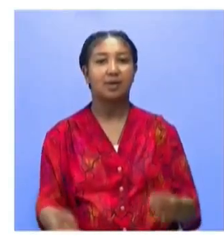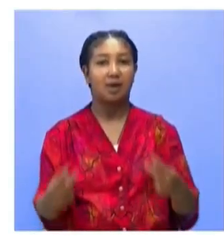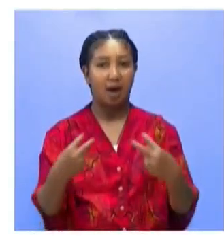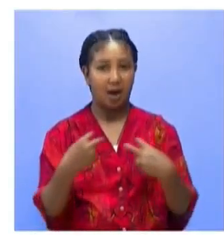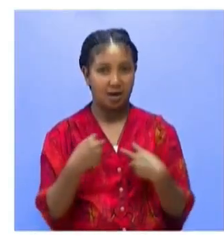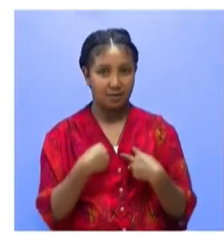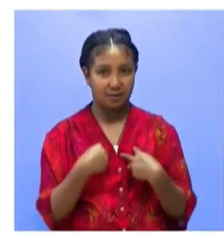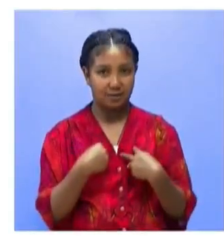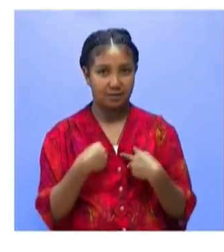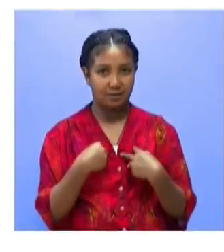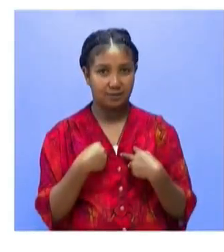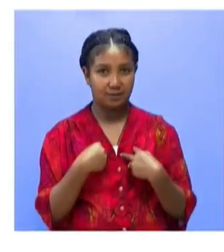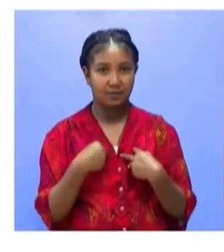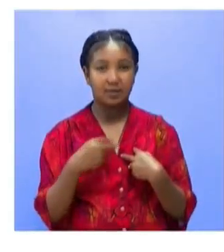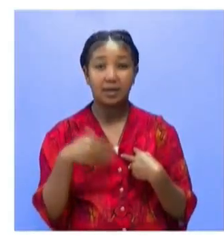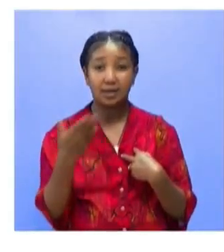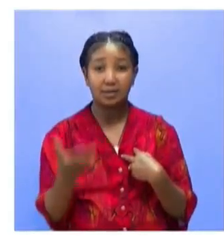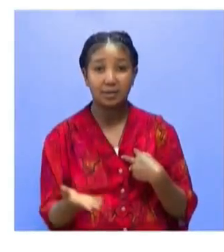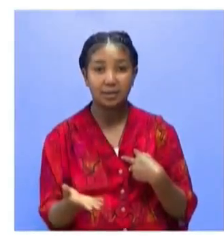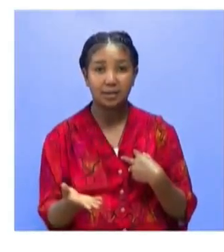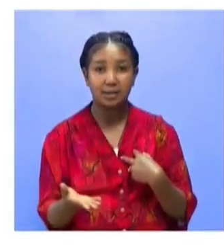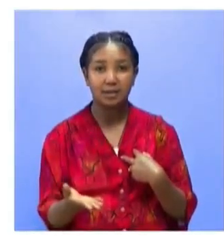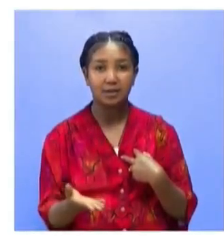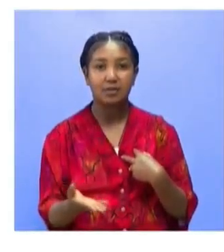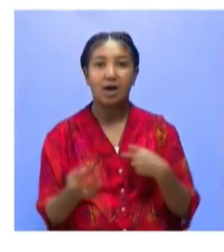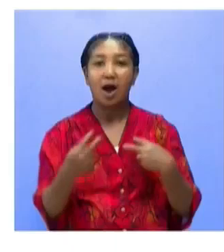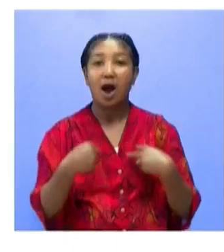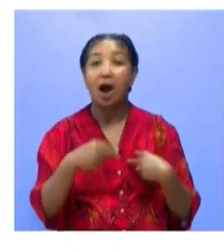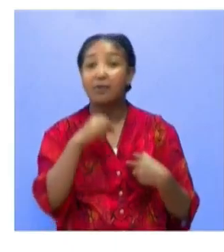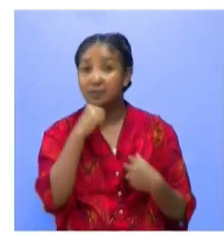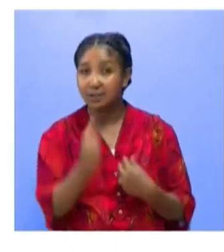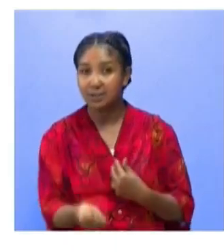have, yes,